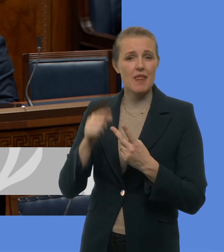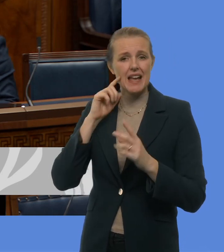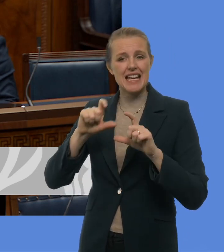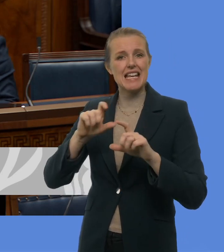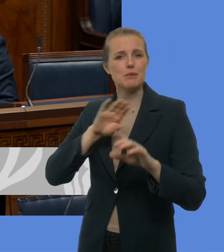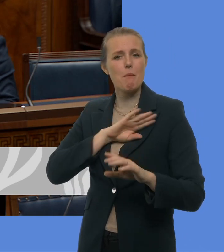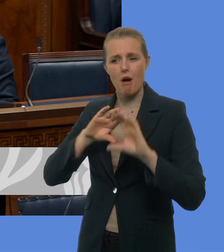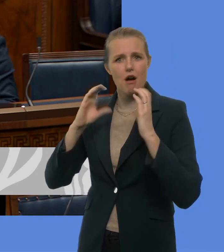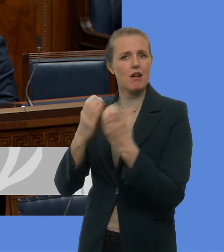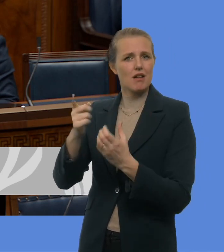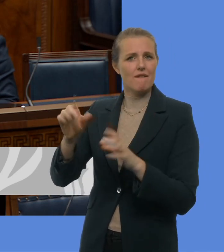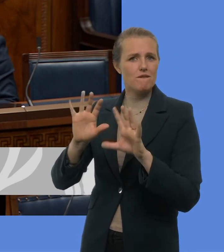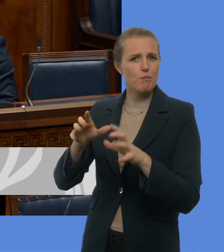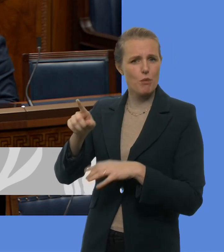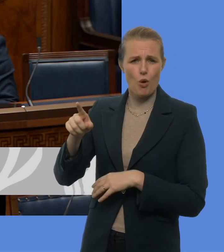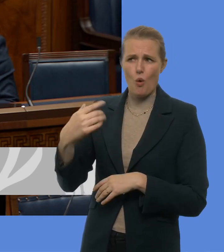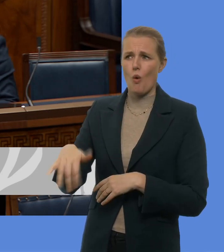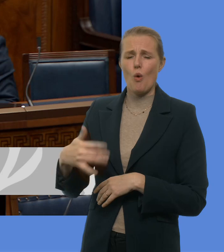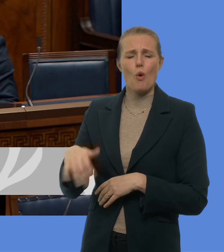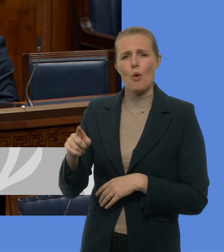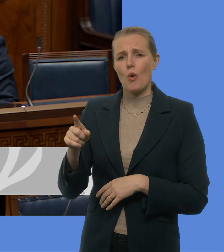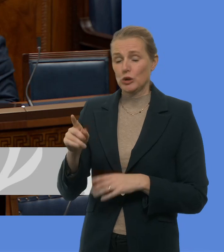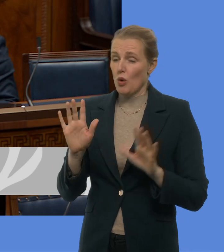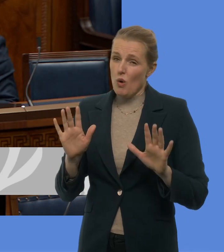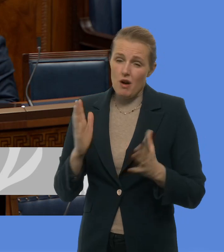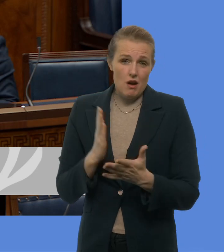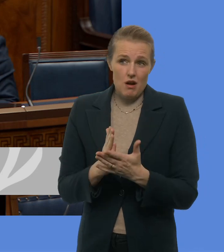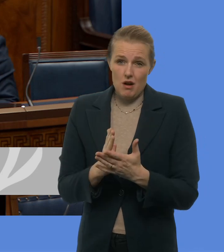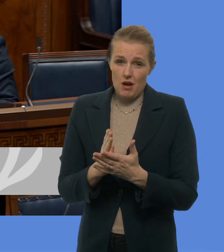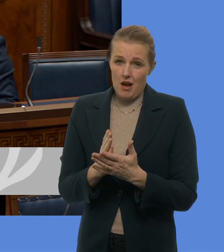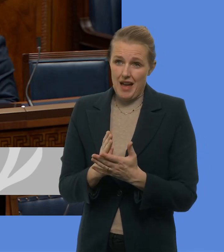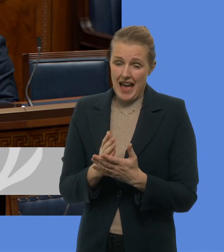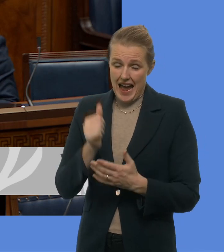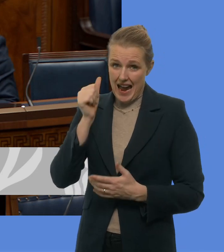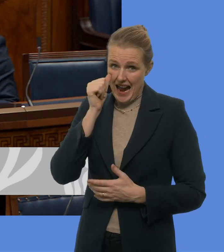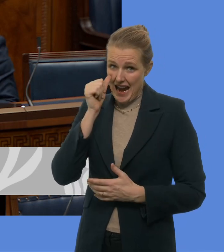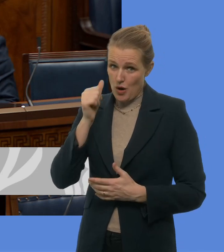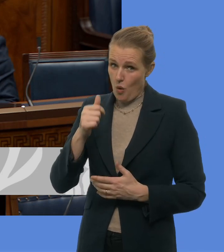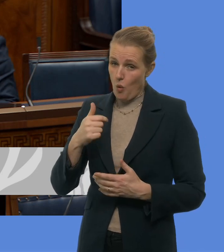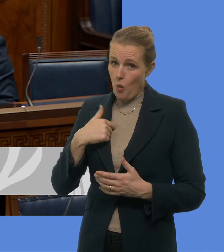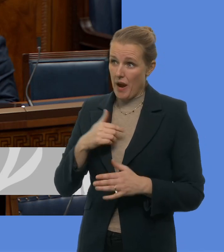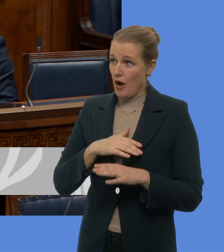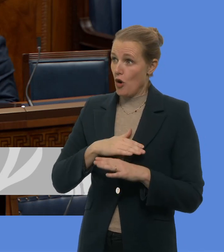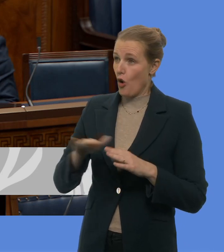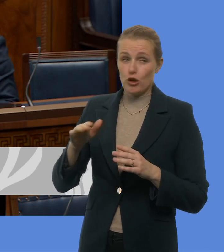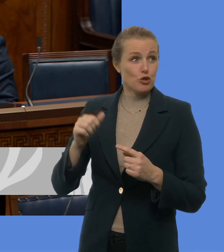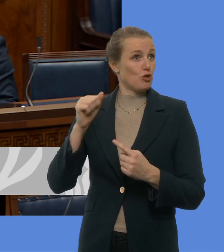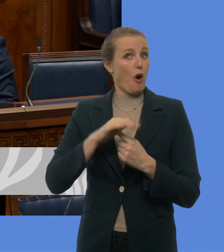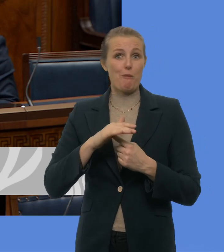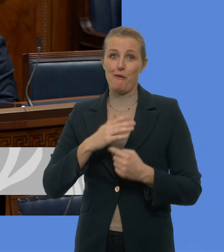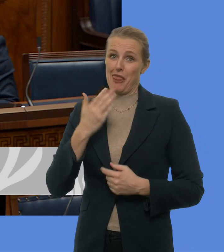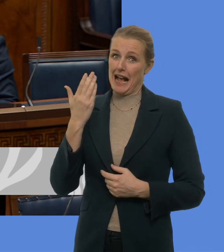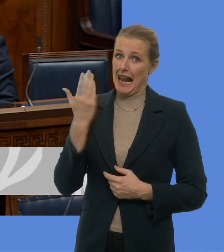Park. I have come to the conclusion that we are certainly not top of the class or best in class when it comes to